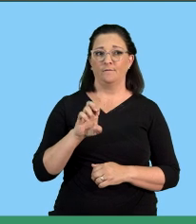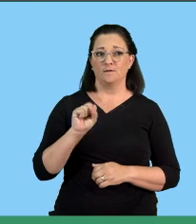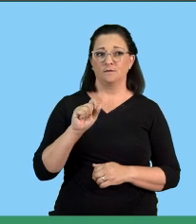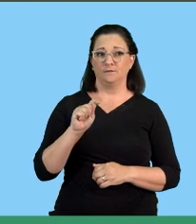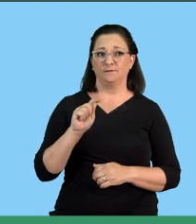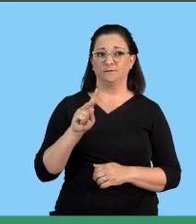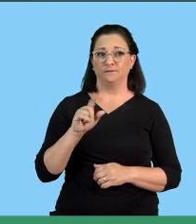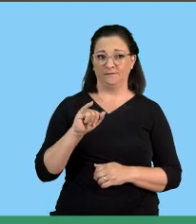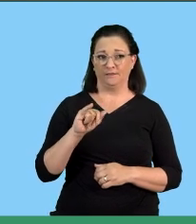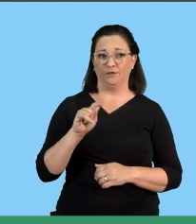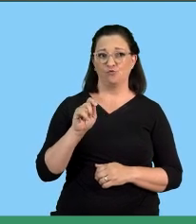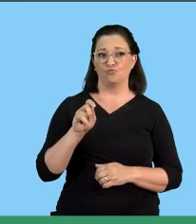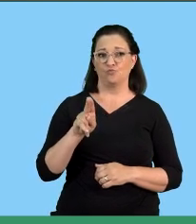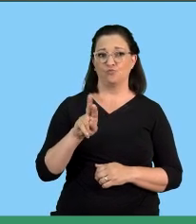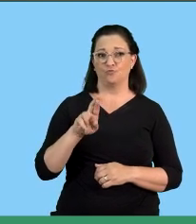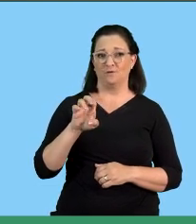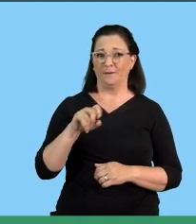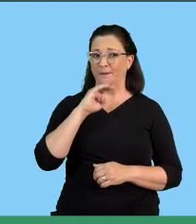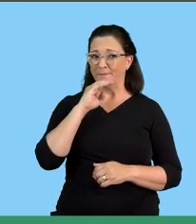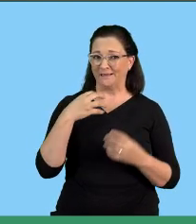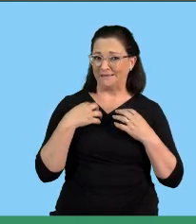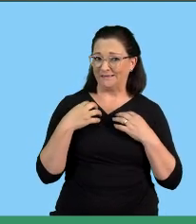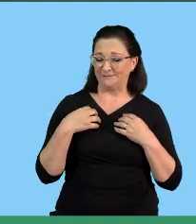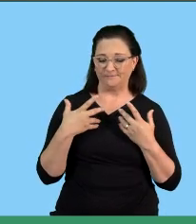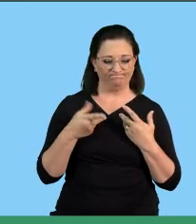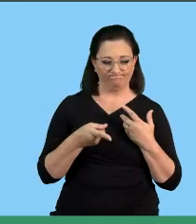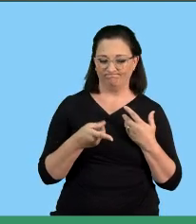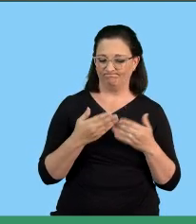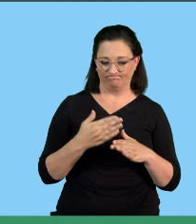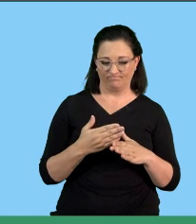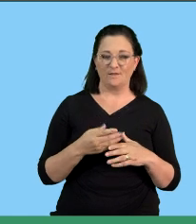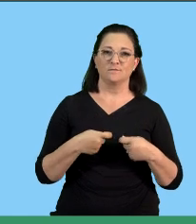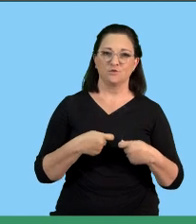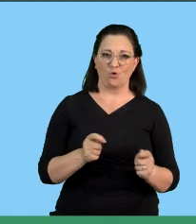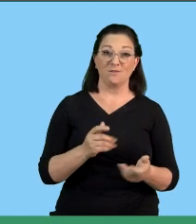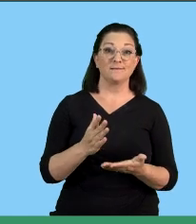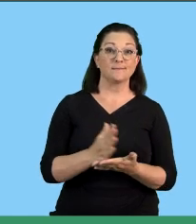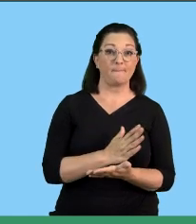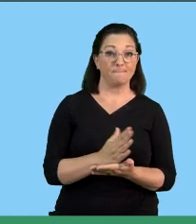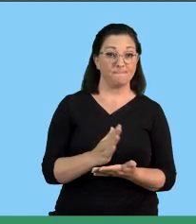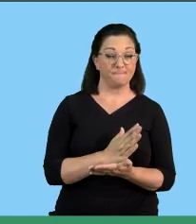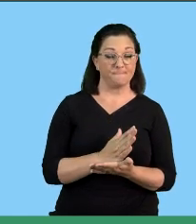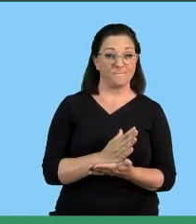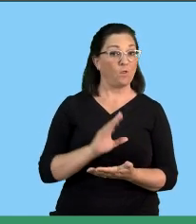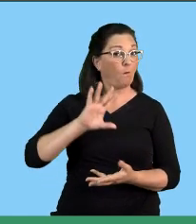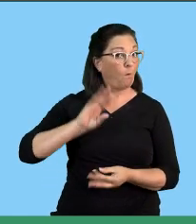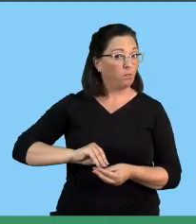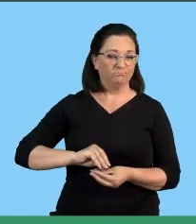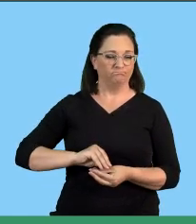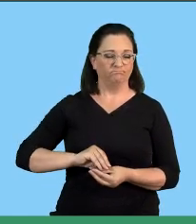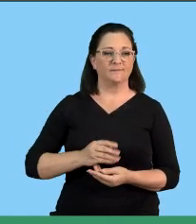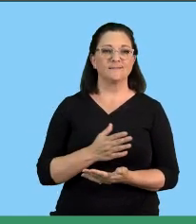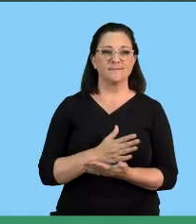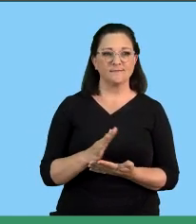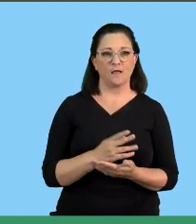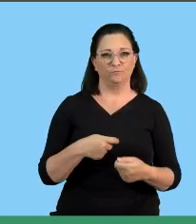of MP's assets that were no longer functional were sold. Key word here is some, not all